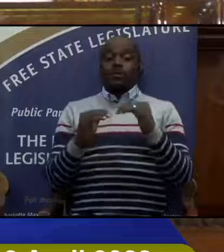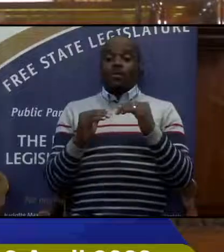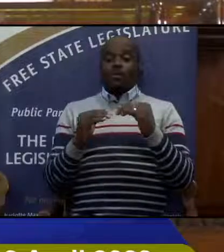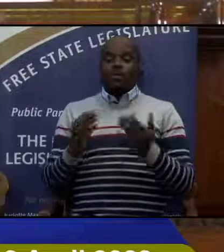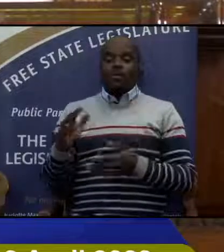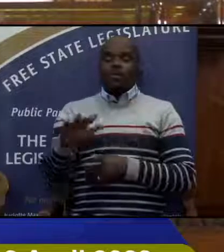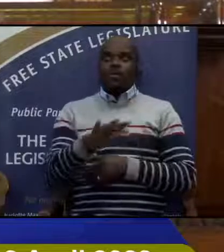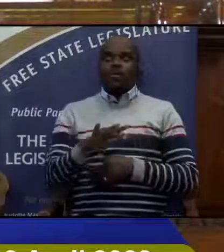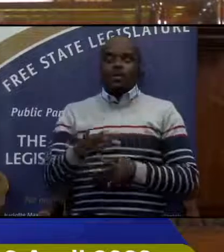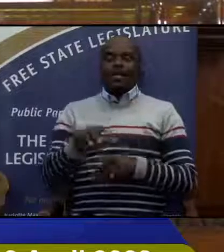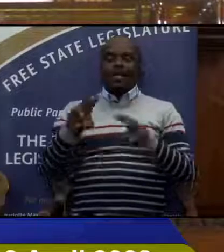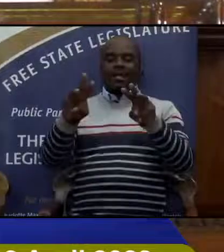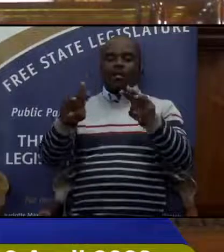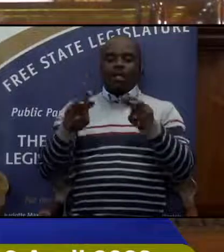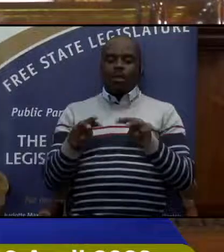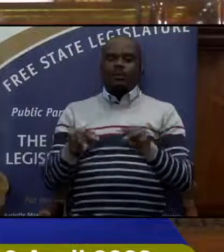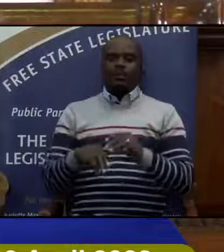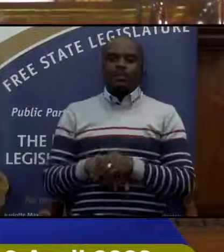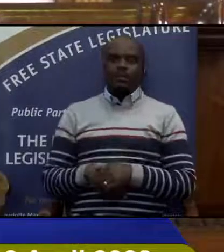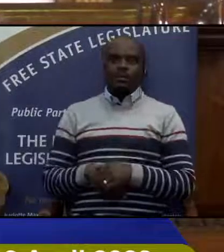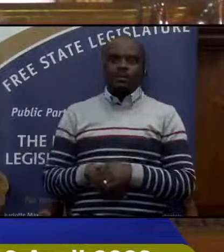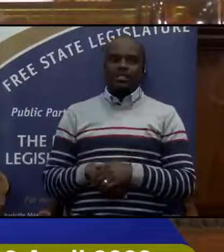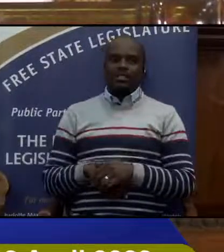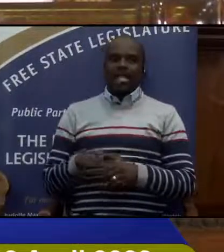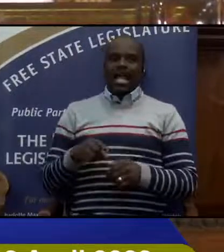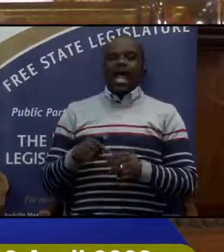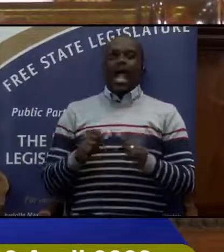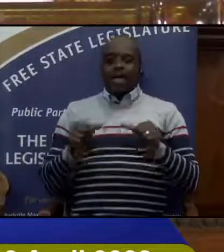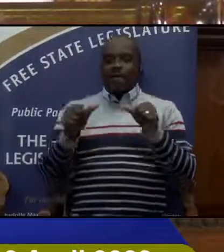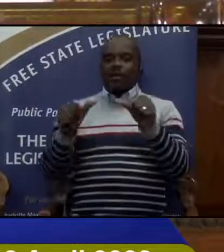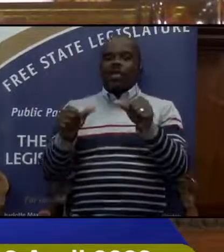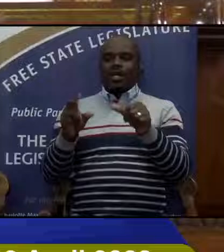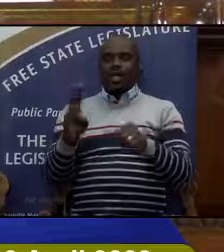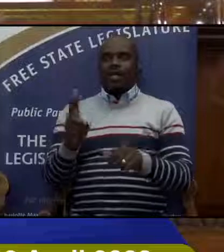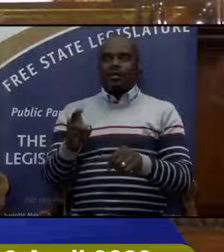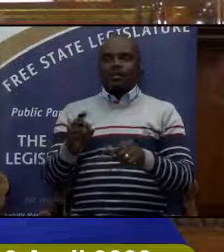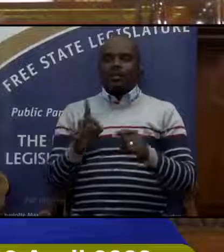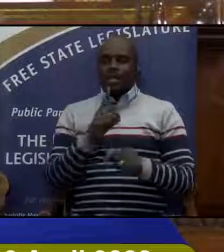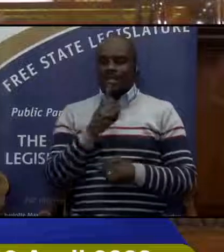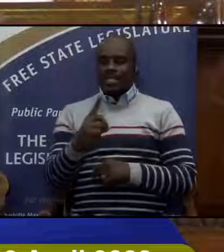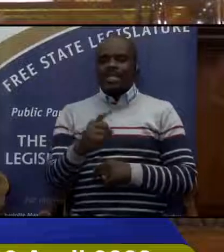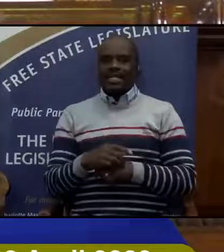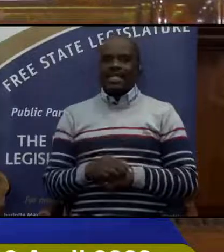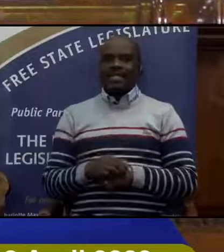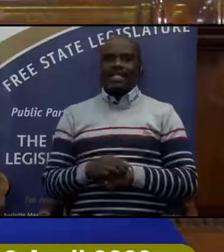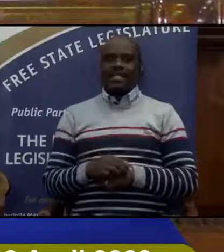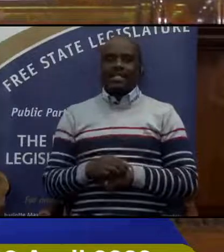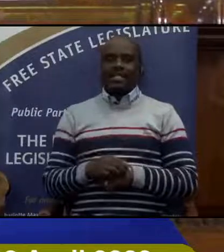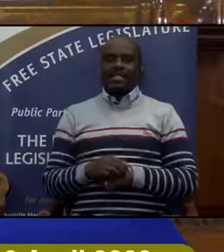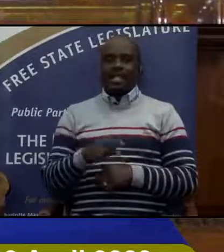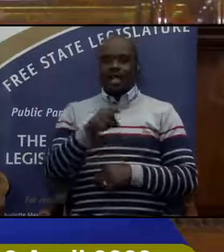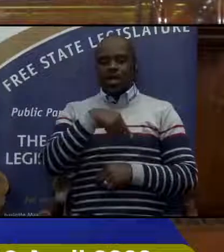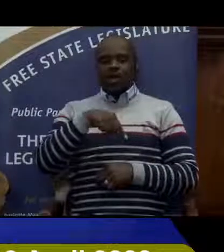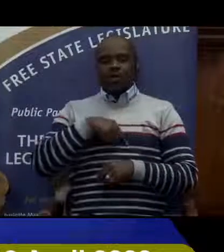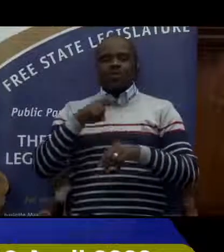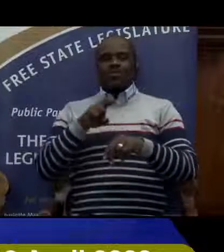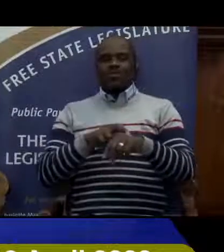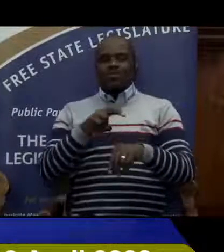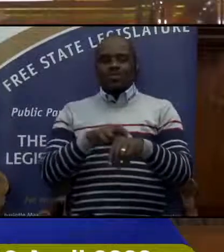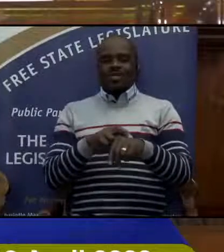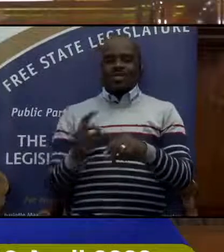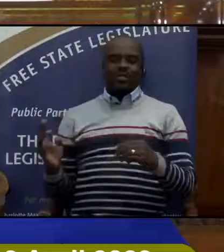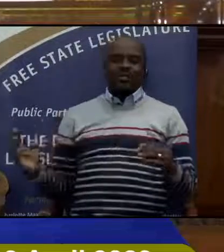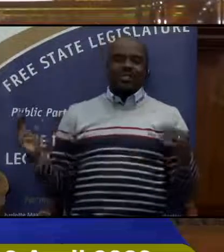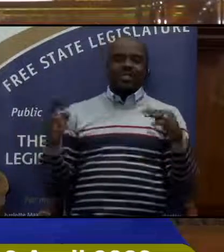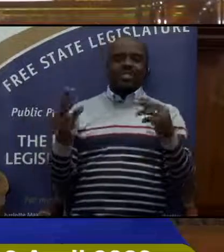peace. He further said, we need to create a new breed of South Africans